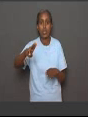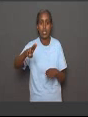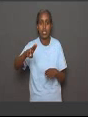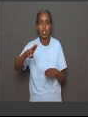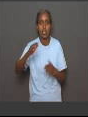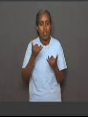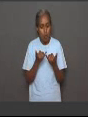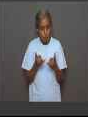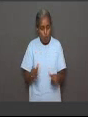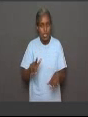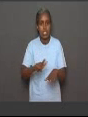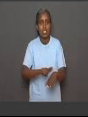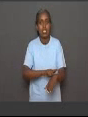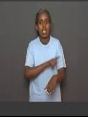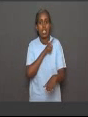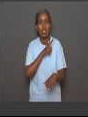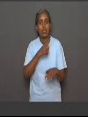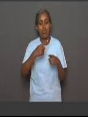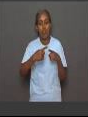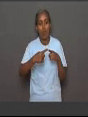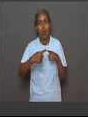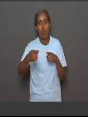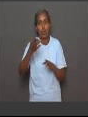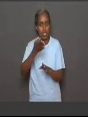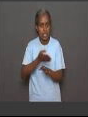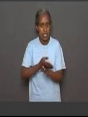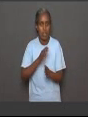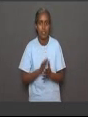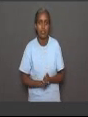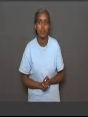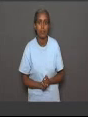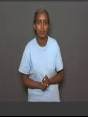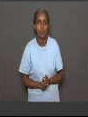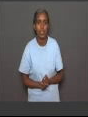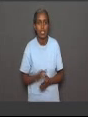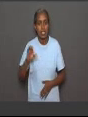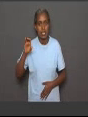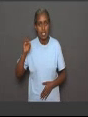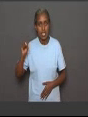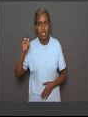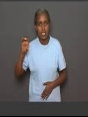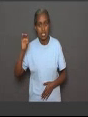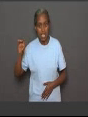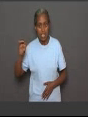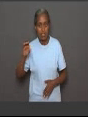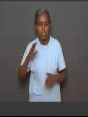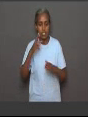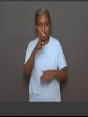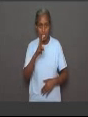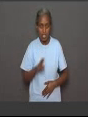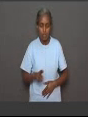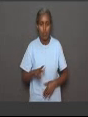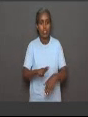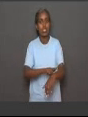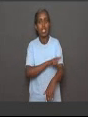hypotenuse over the length of the opposite side. The secant is the ratio of